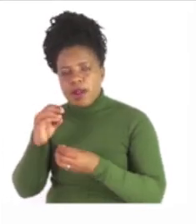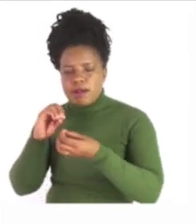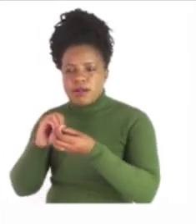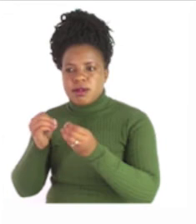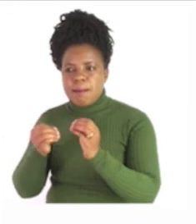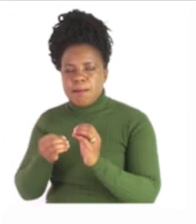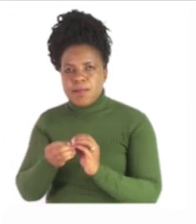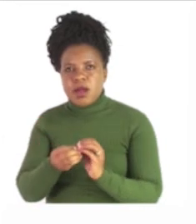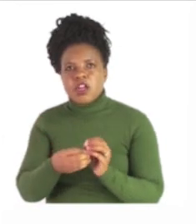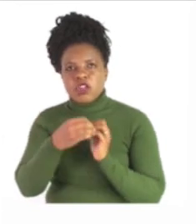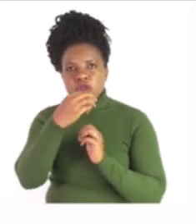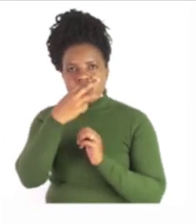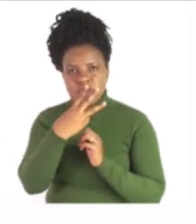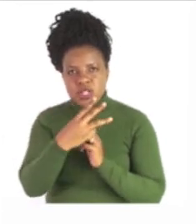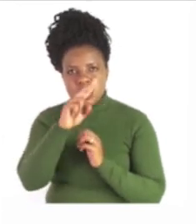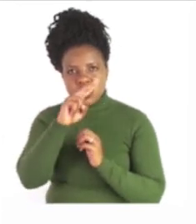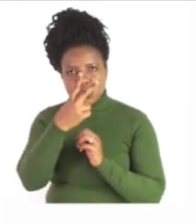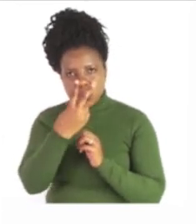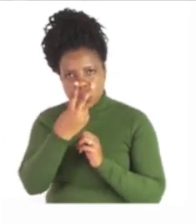we can also say 9 is a product.